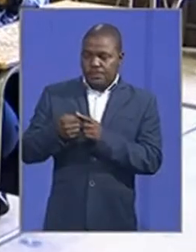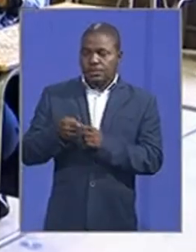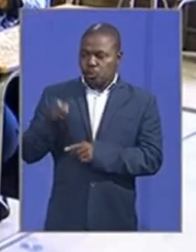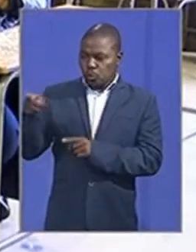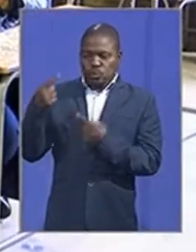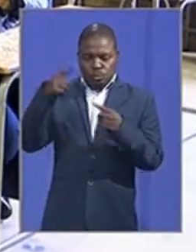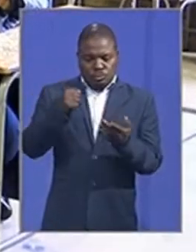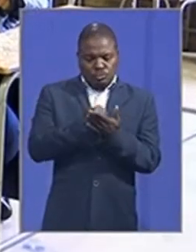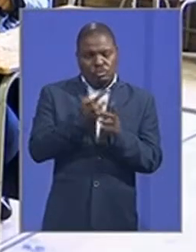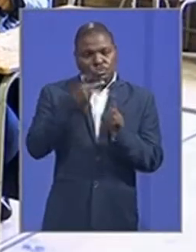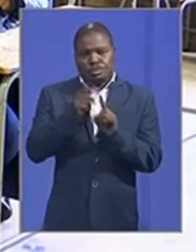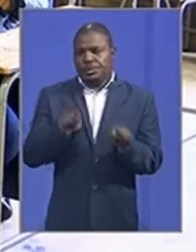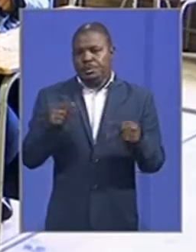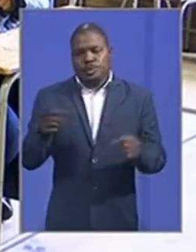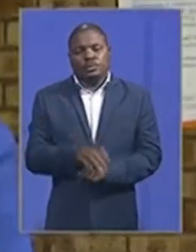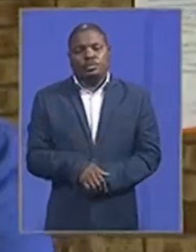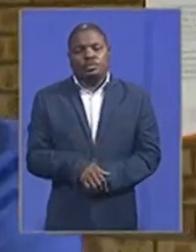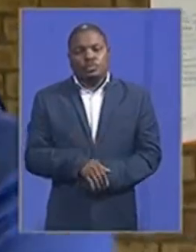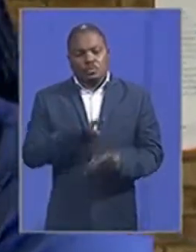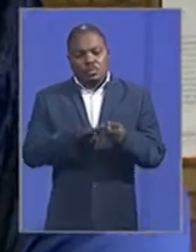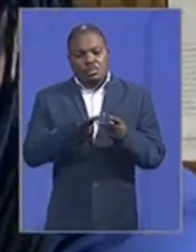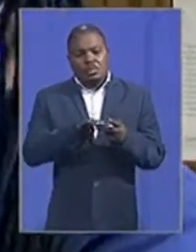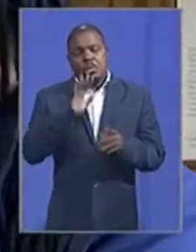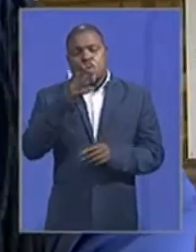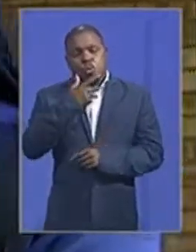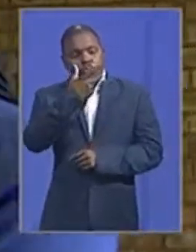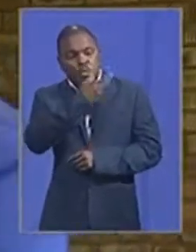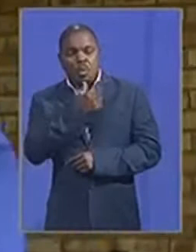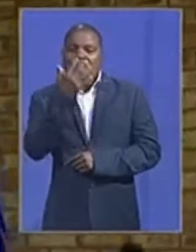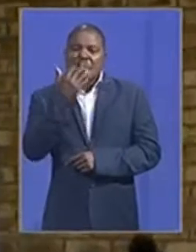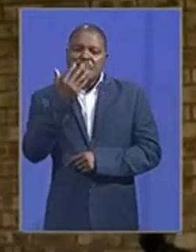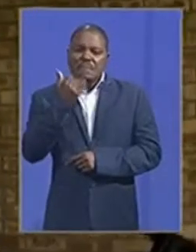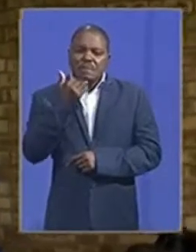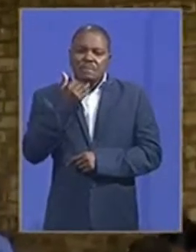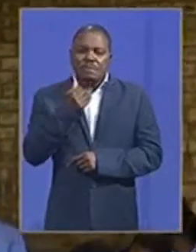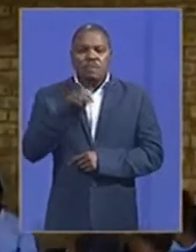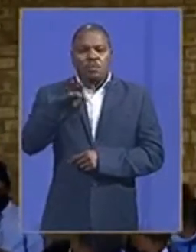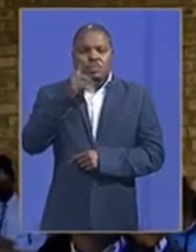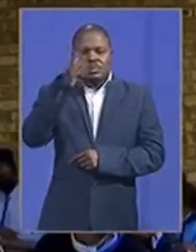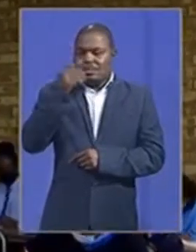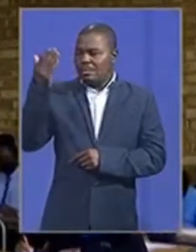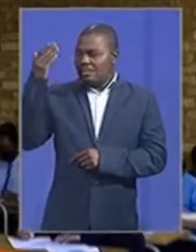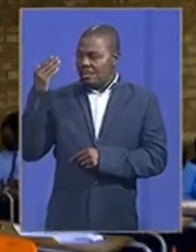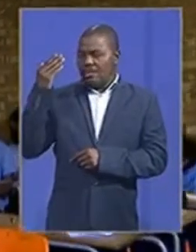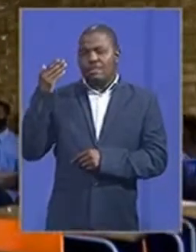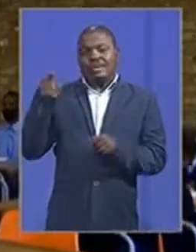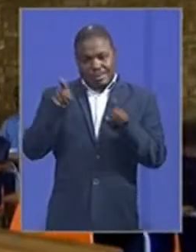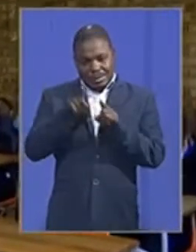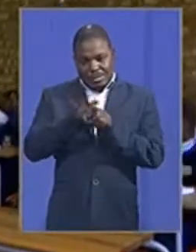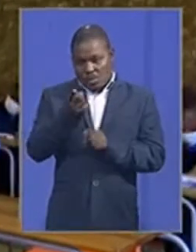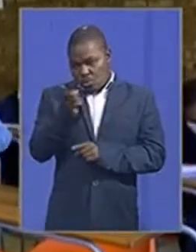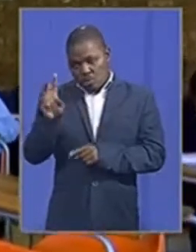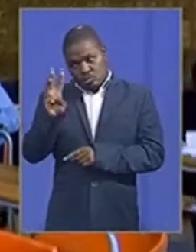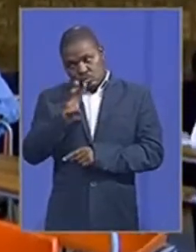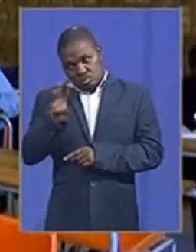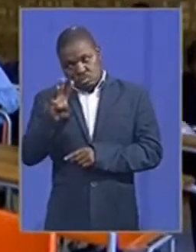ba swanela go entiwa. Batho ba hlabilwego moento wa mpsikela matšatšing a 14 a go feta le bona ba